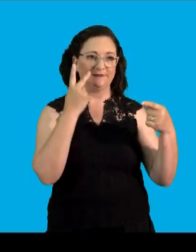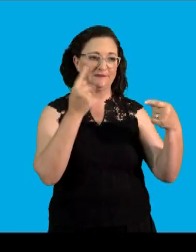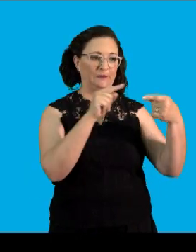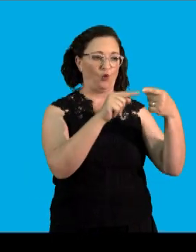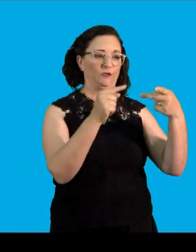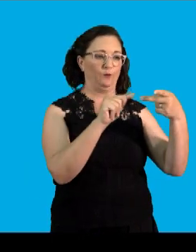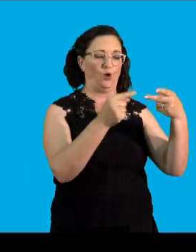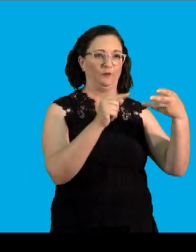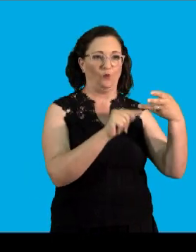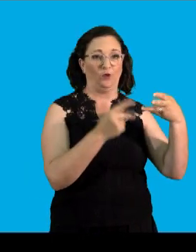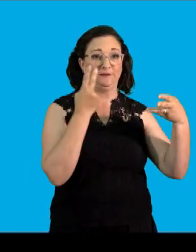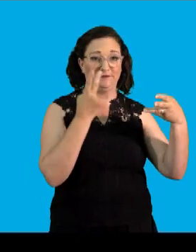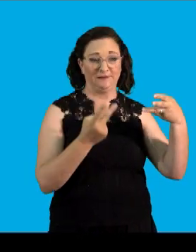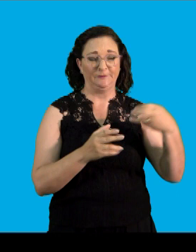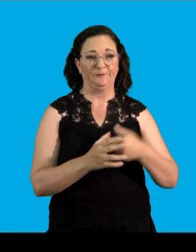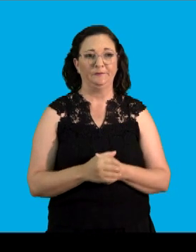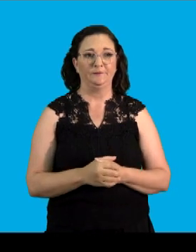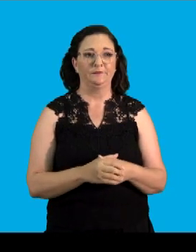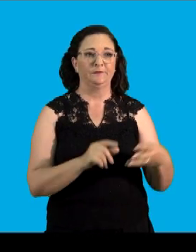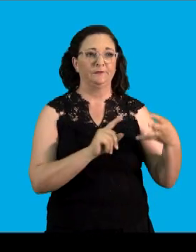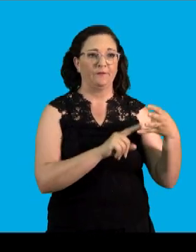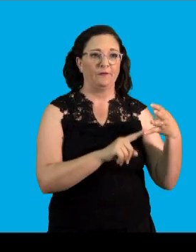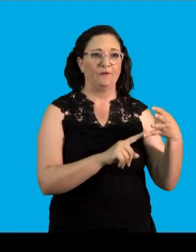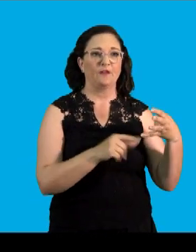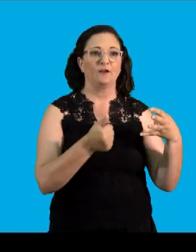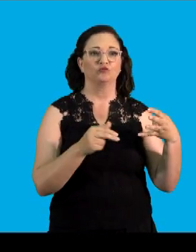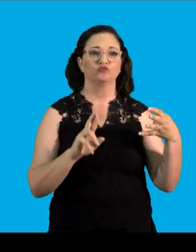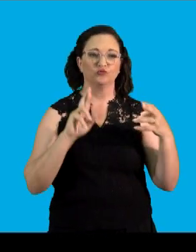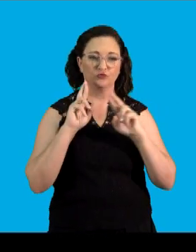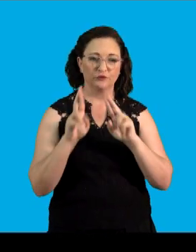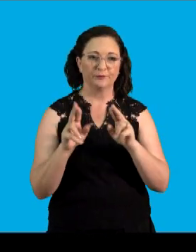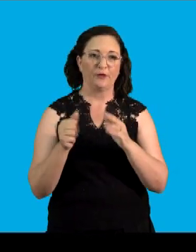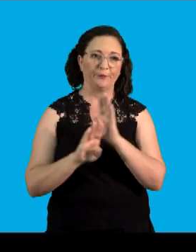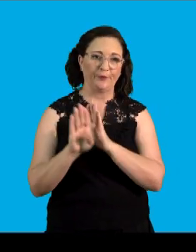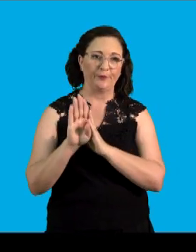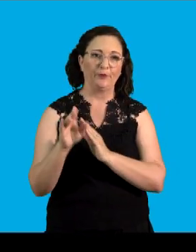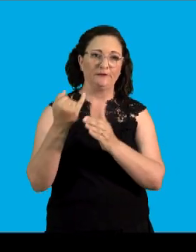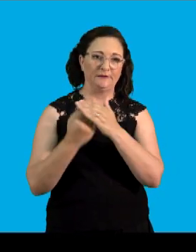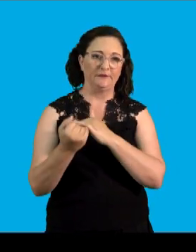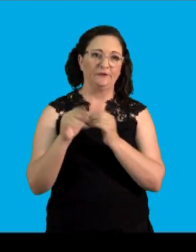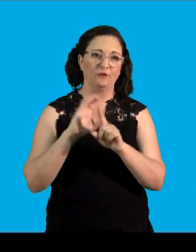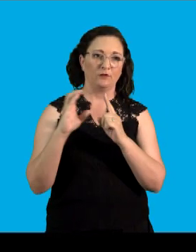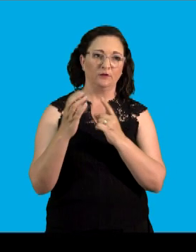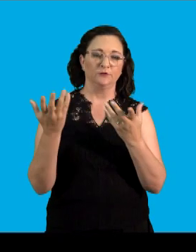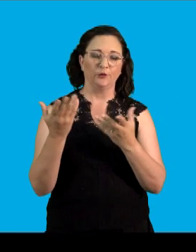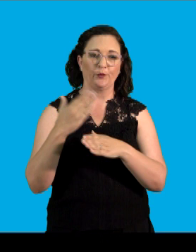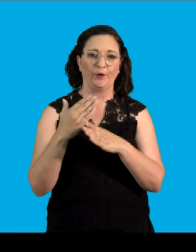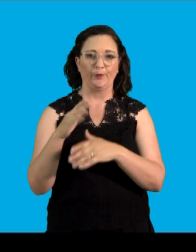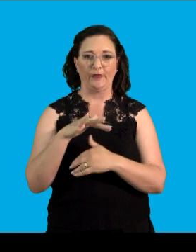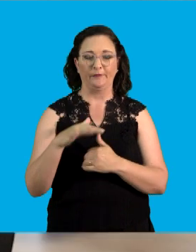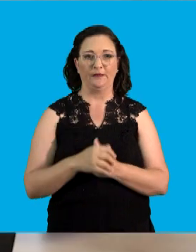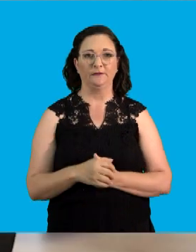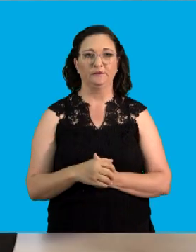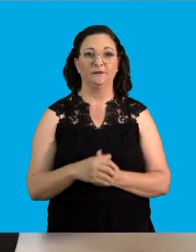points, you're writing in points. Respect and promote individual cultures in the